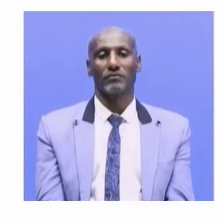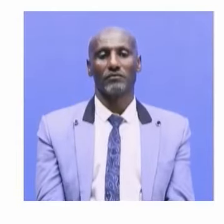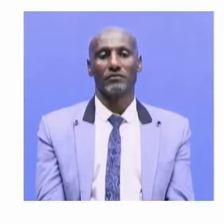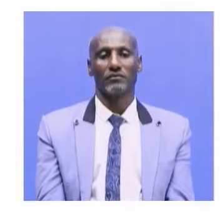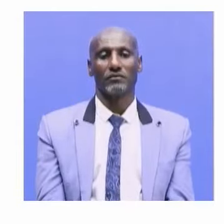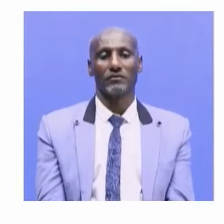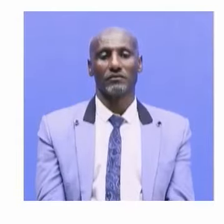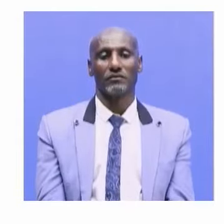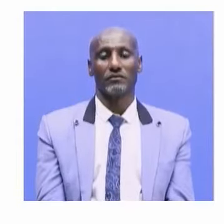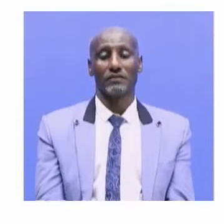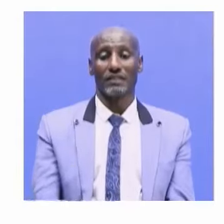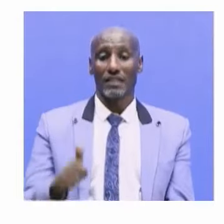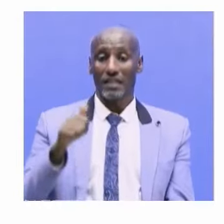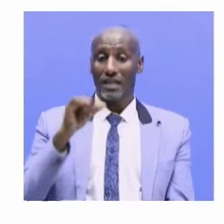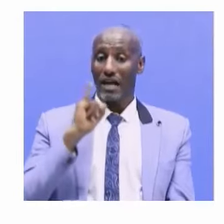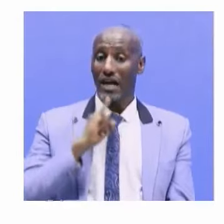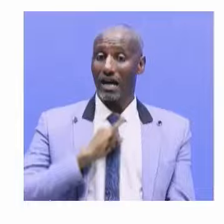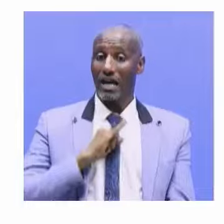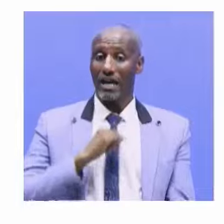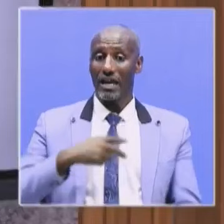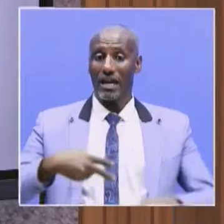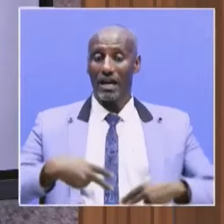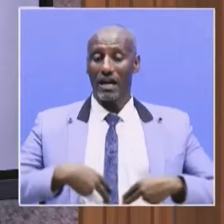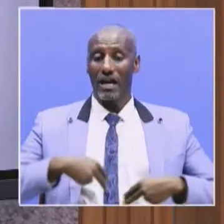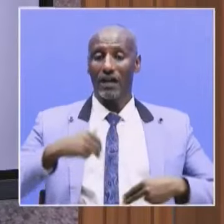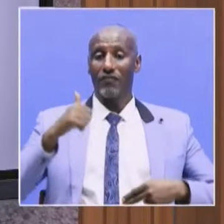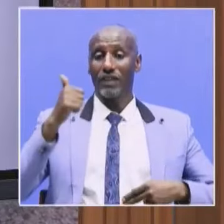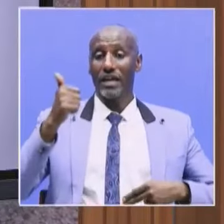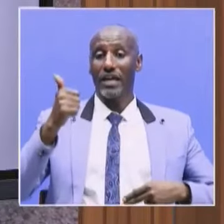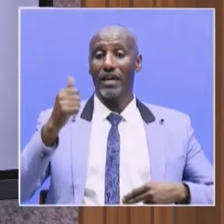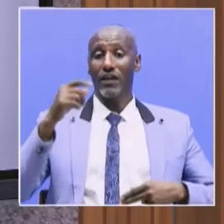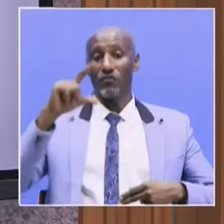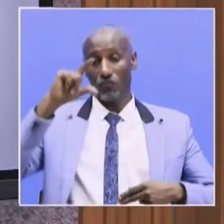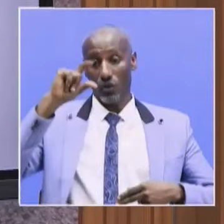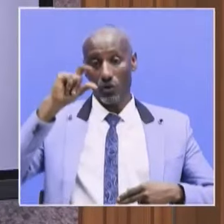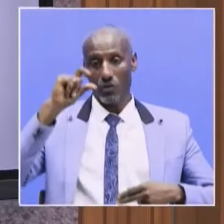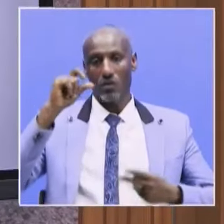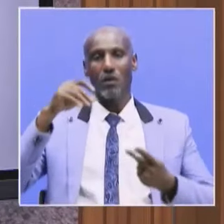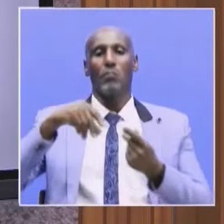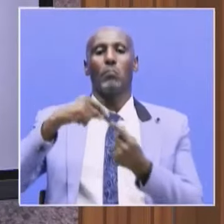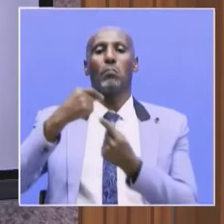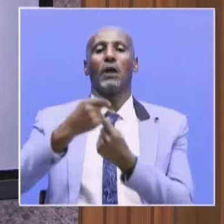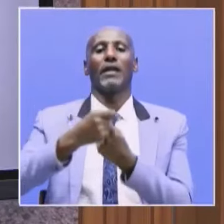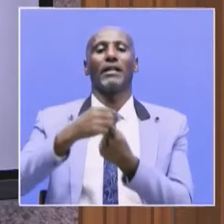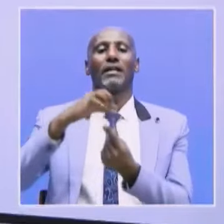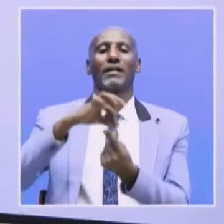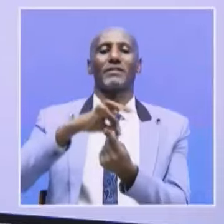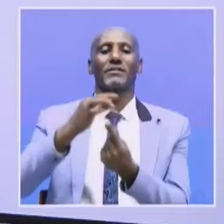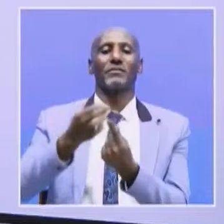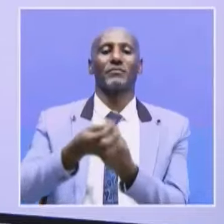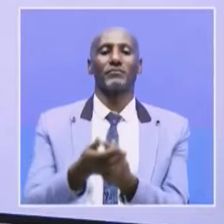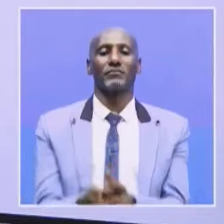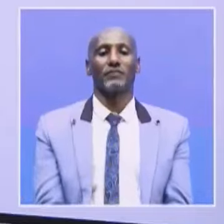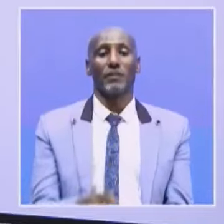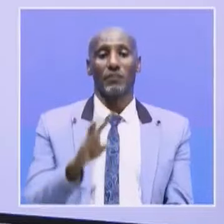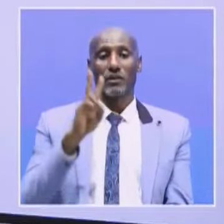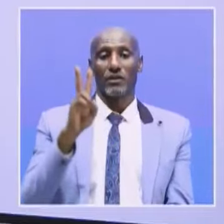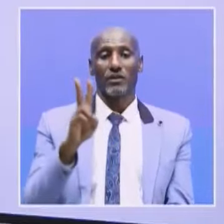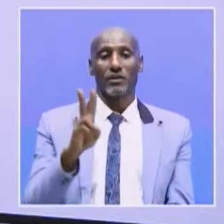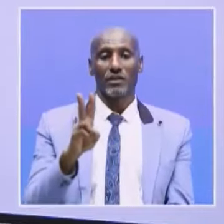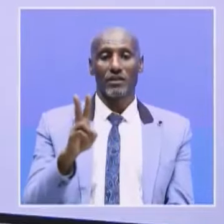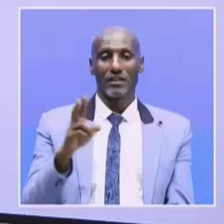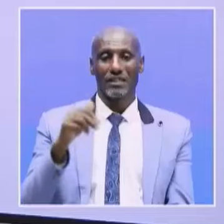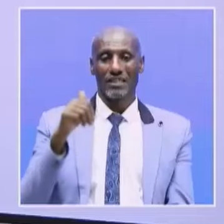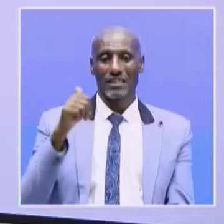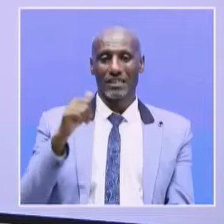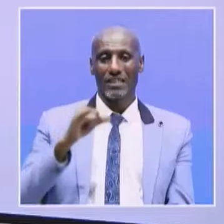so I have a few banana. I have a few bananas. And 2, I don't